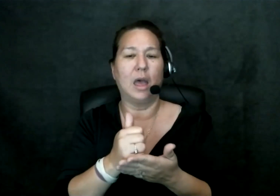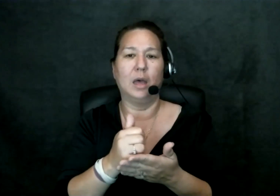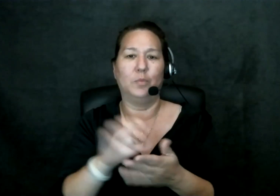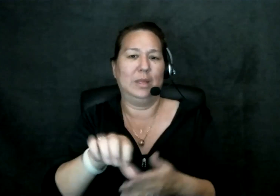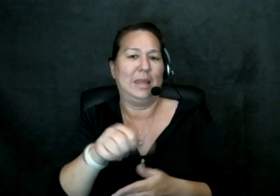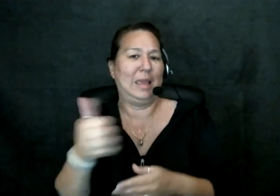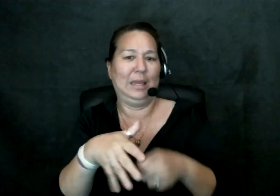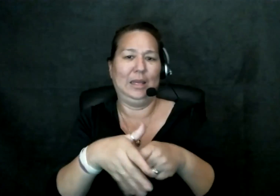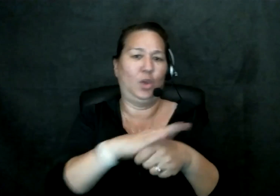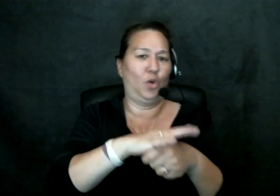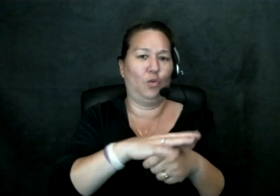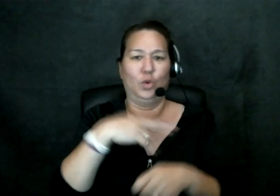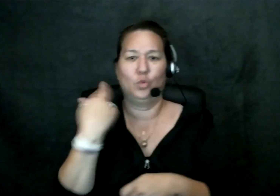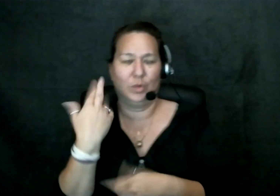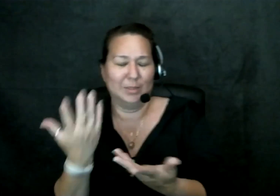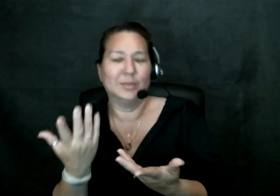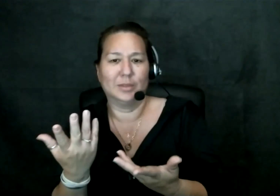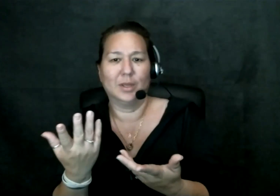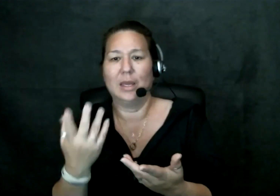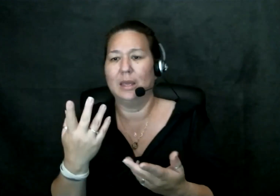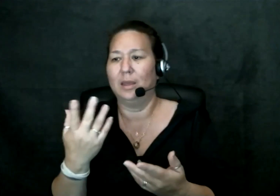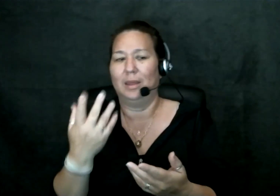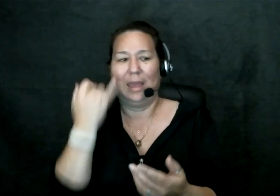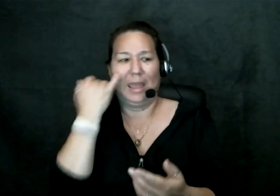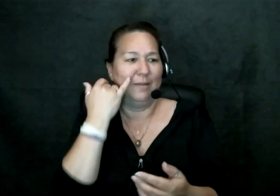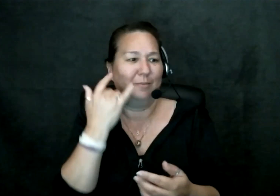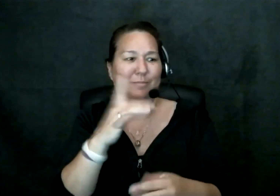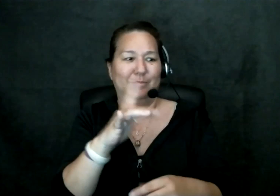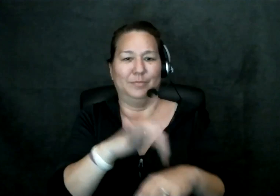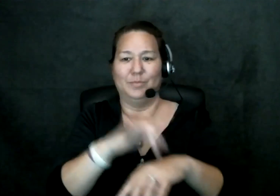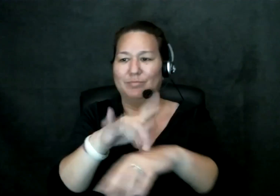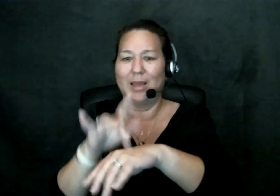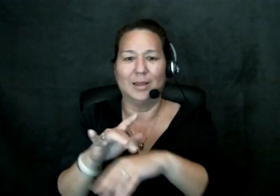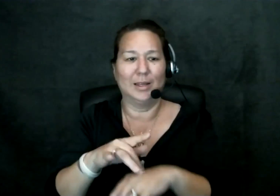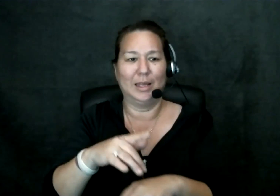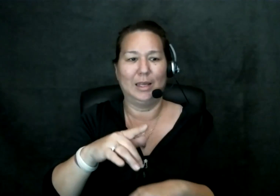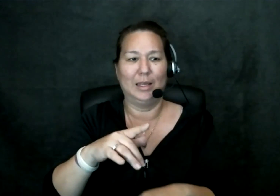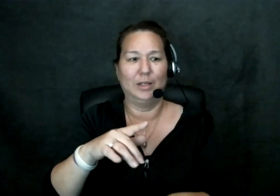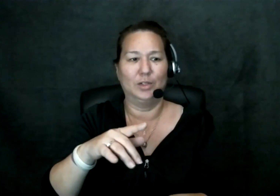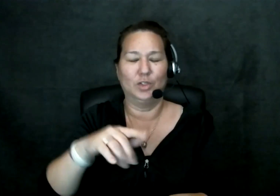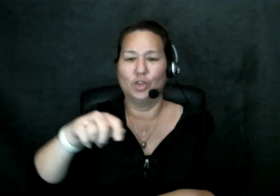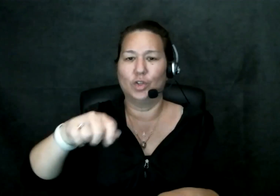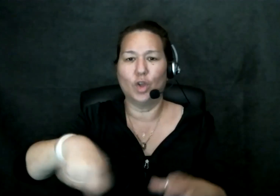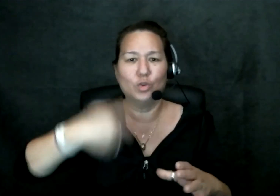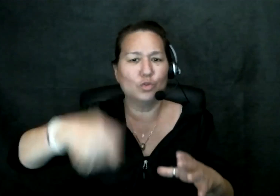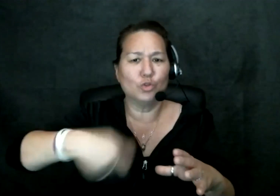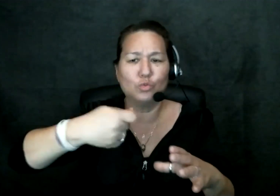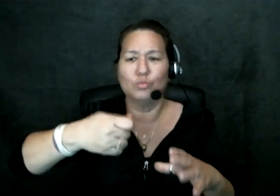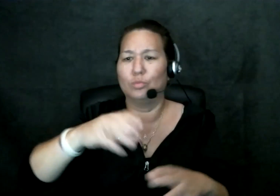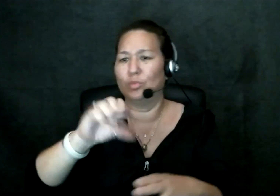dirty soup ladle, but it also protect against colds and flu and that sort of